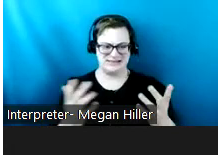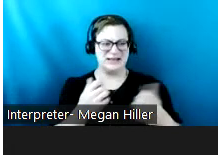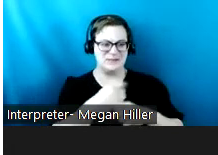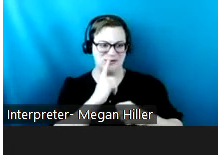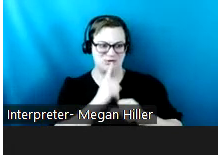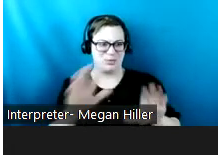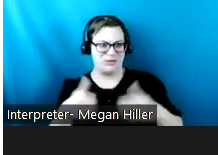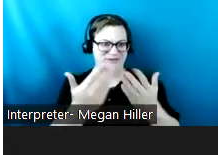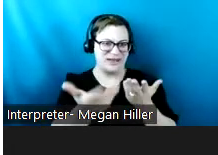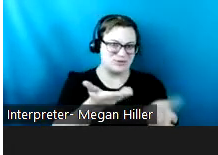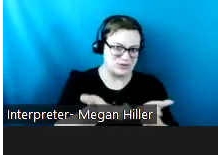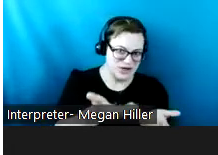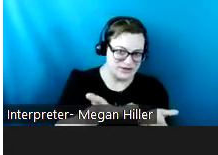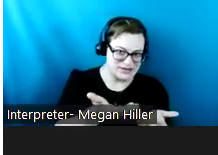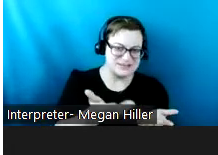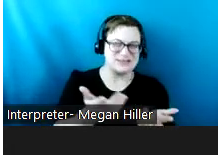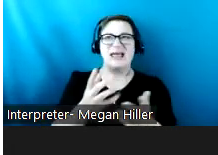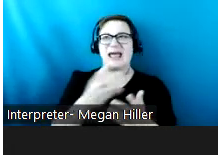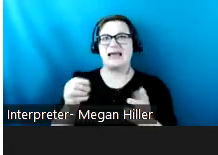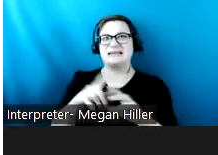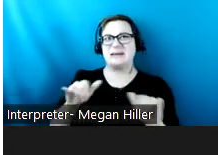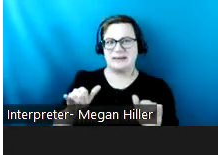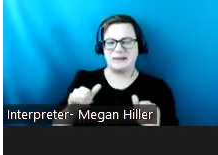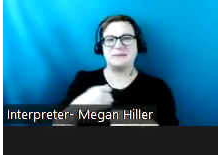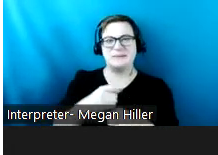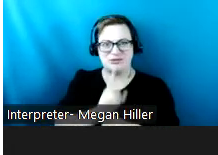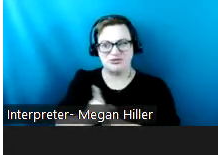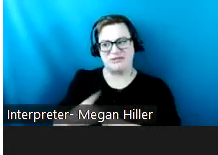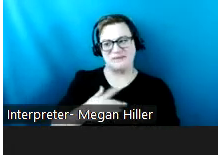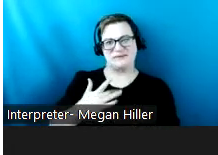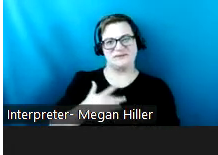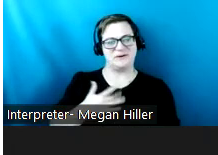receiving services in that timely manner, making sure that they feel